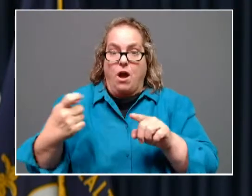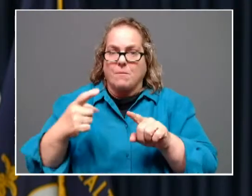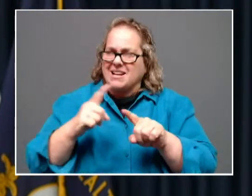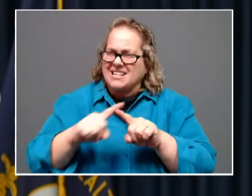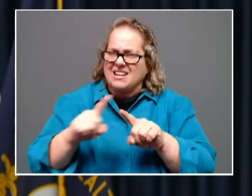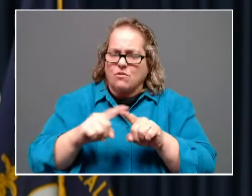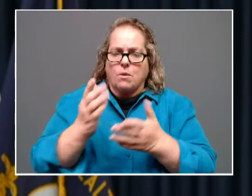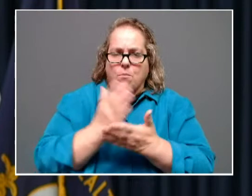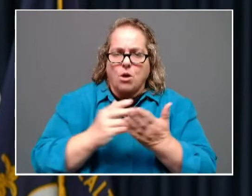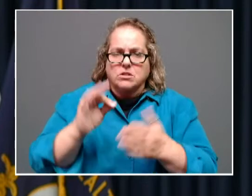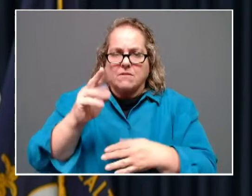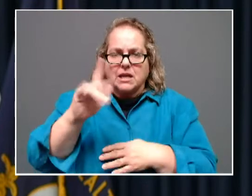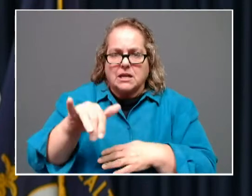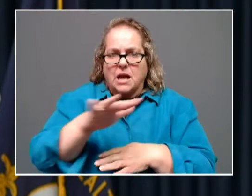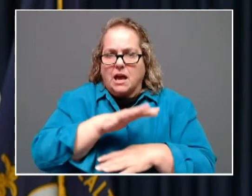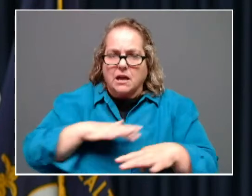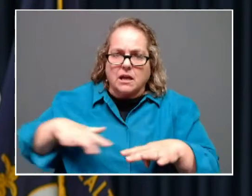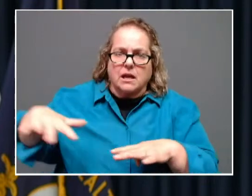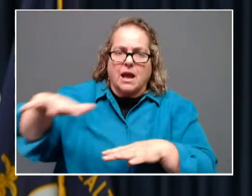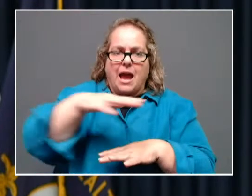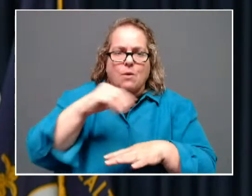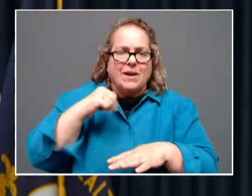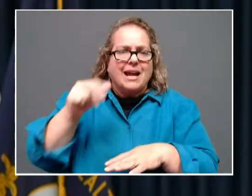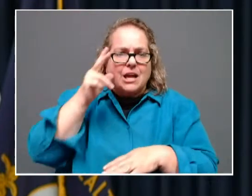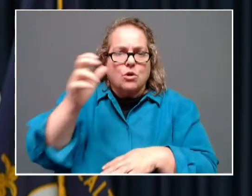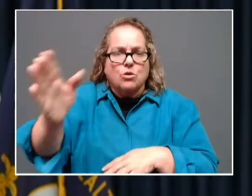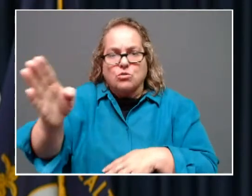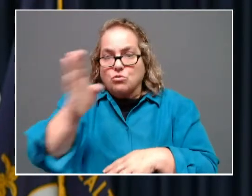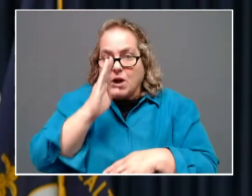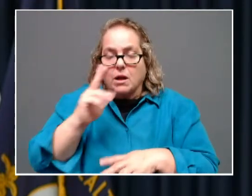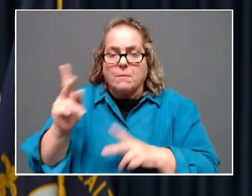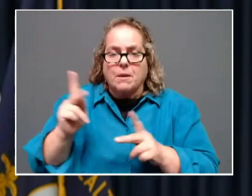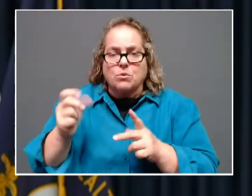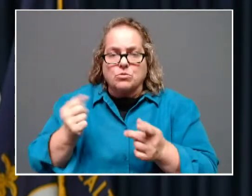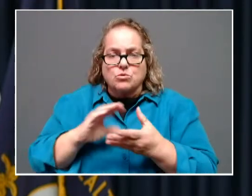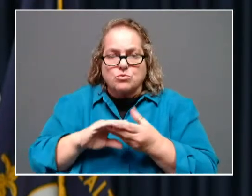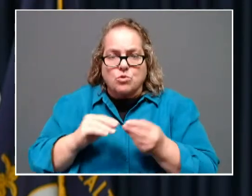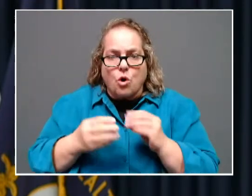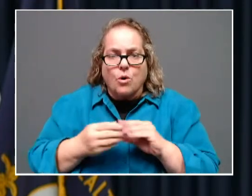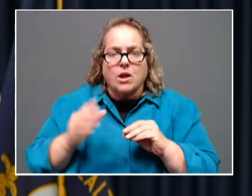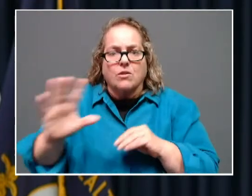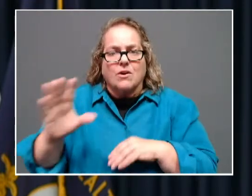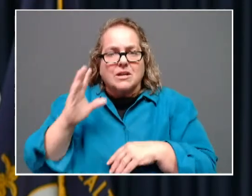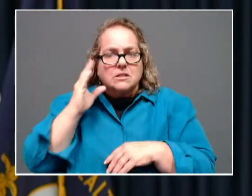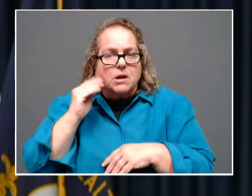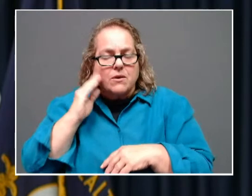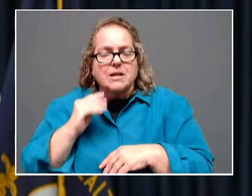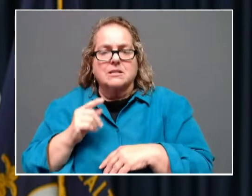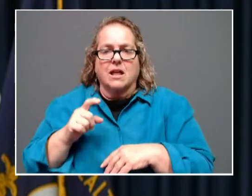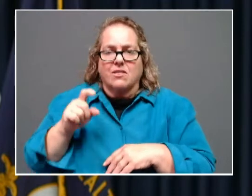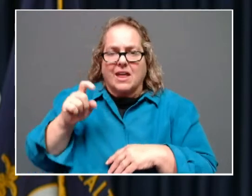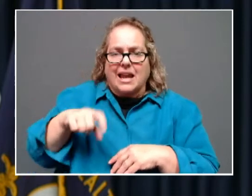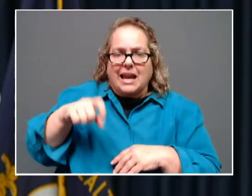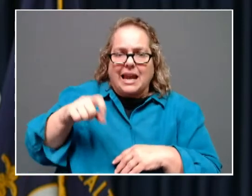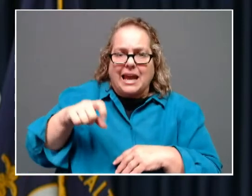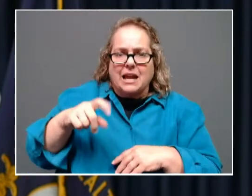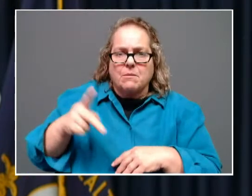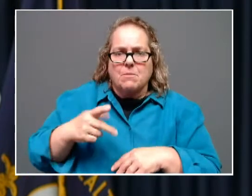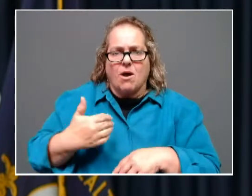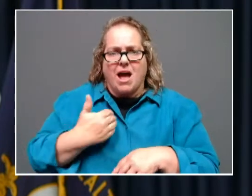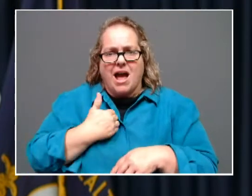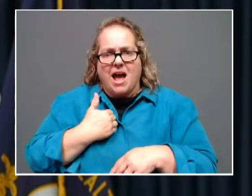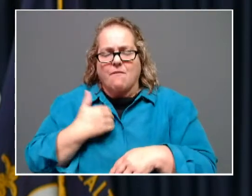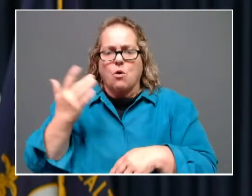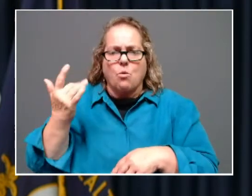Kentucky and that we can hear directly people's stories, people's experience, the need that is out there. And as